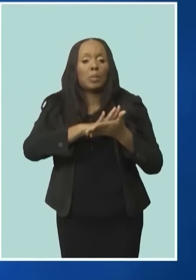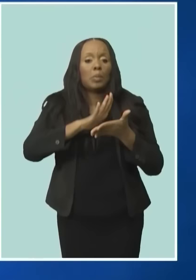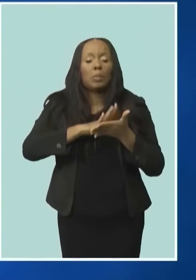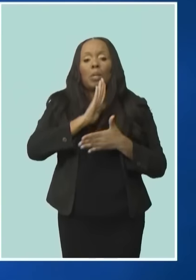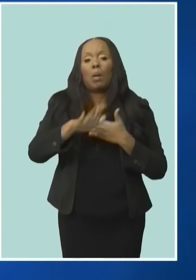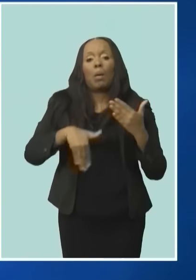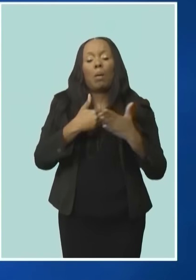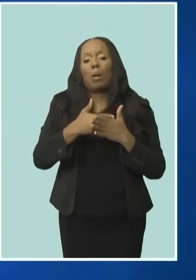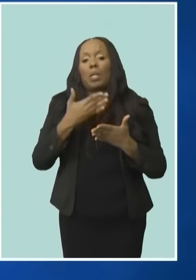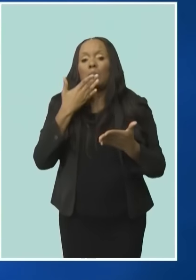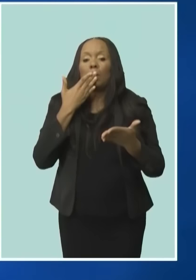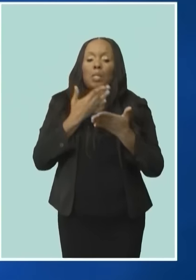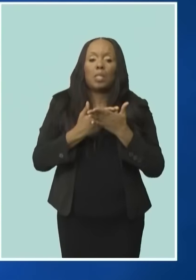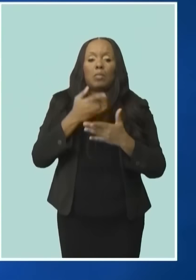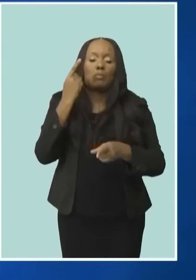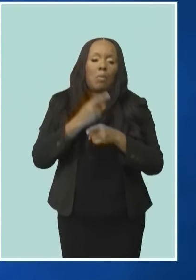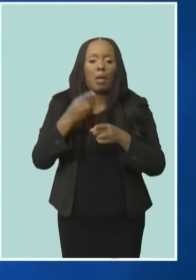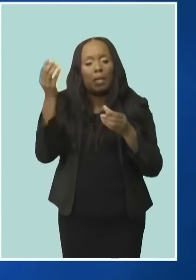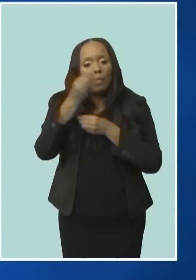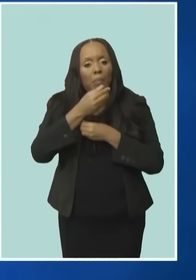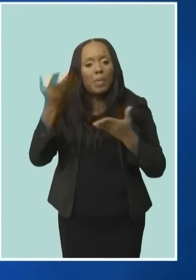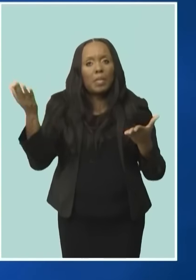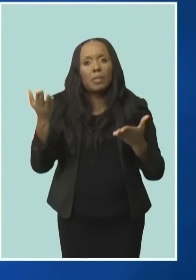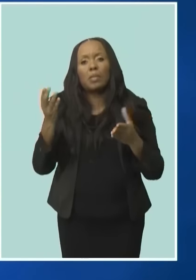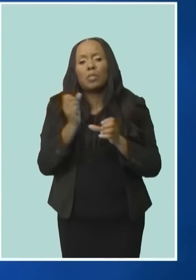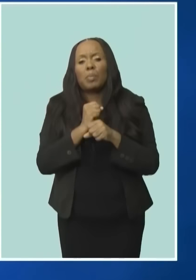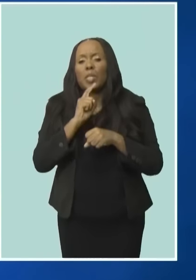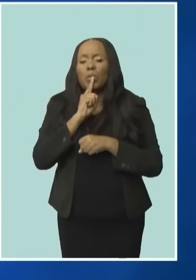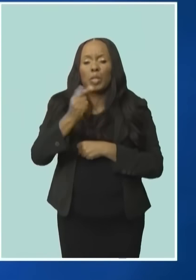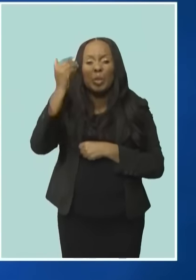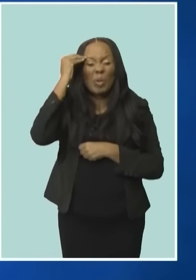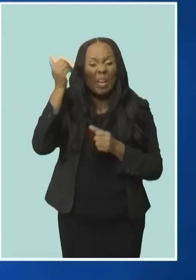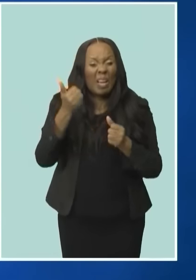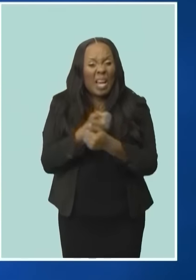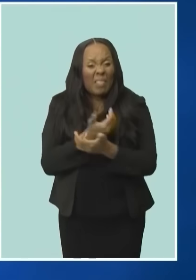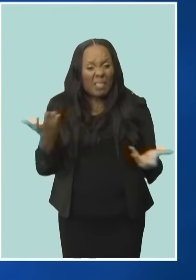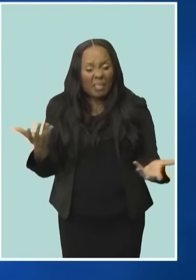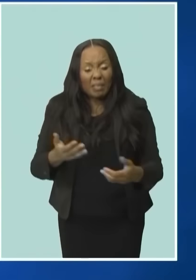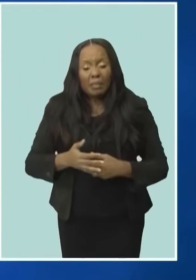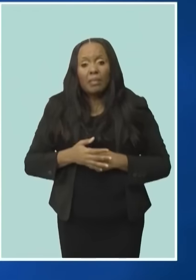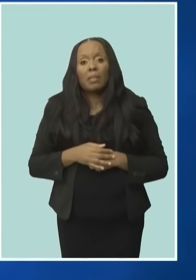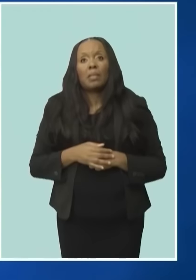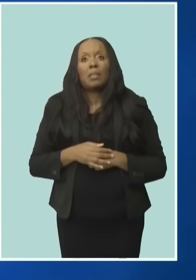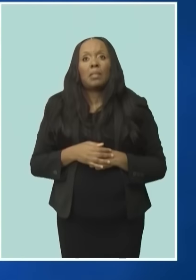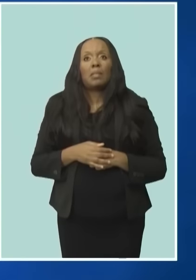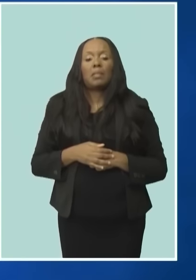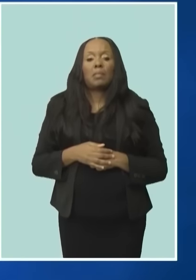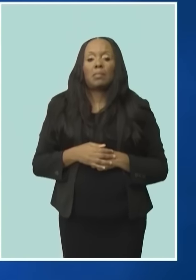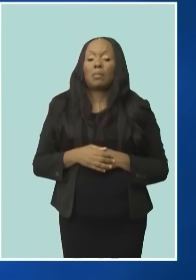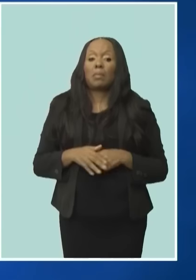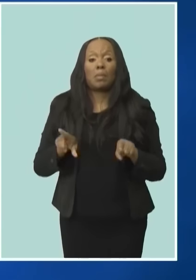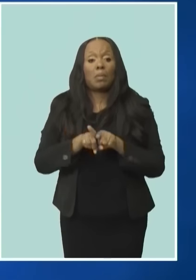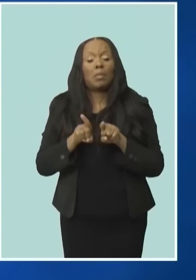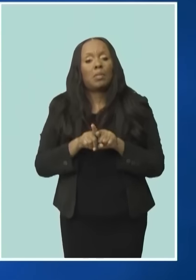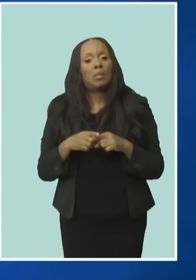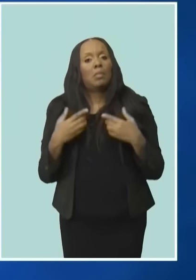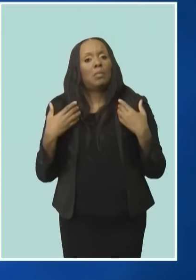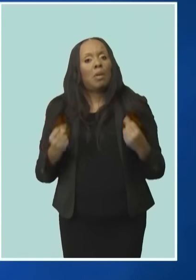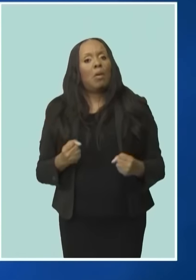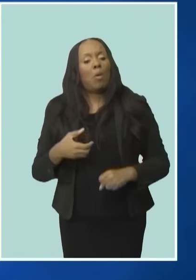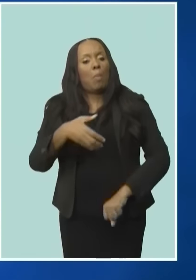make informed decisions about nutrition. It is a small but powerful example of how